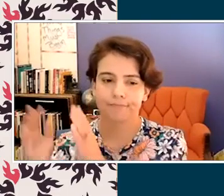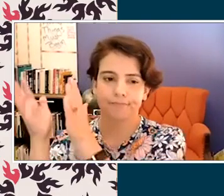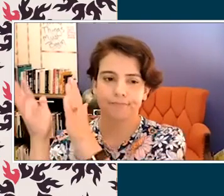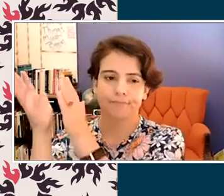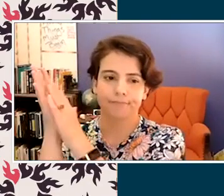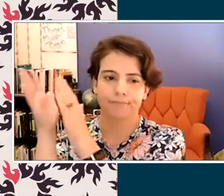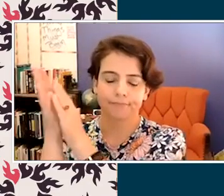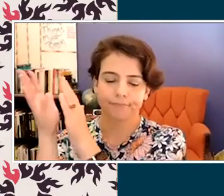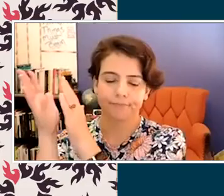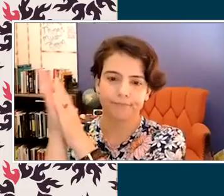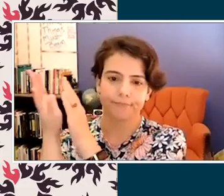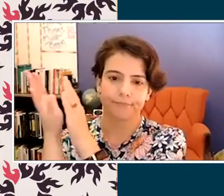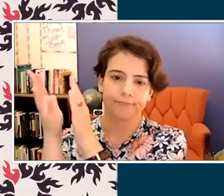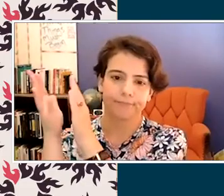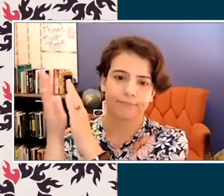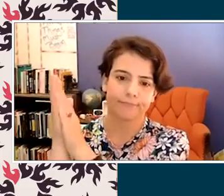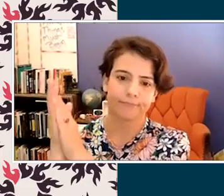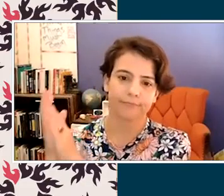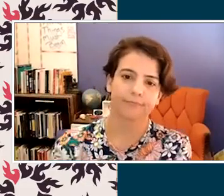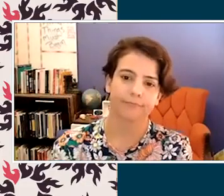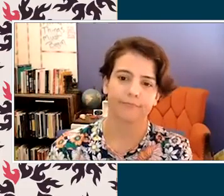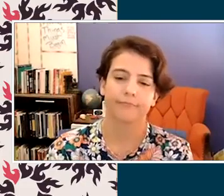Wow. Wow.